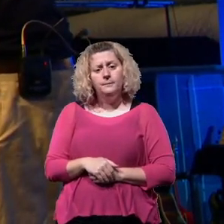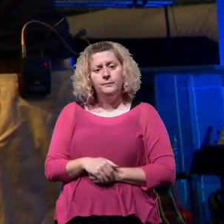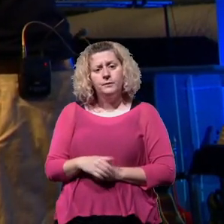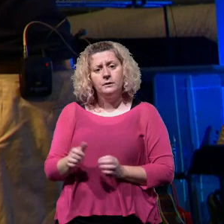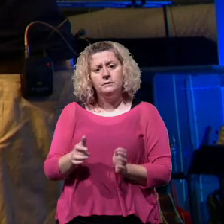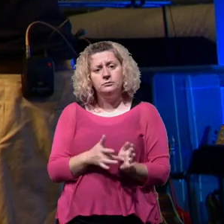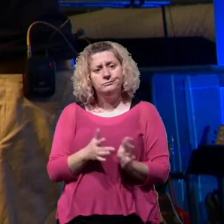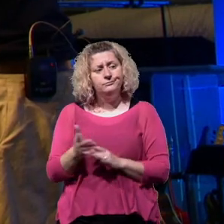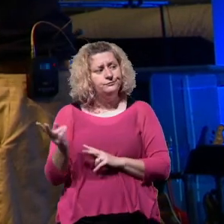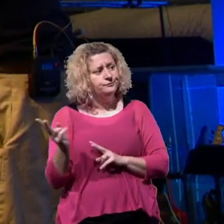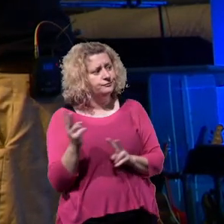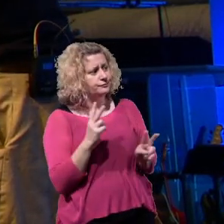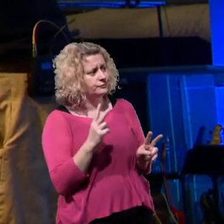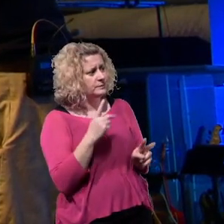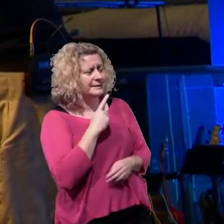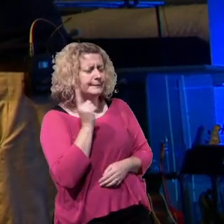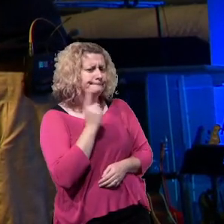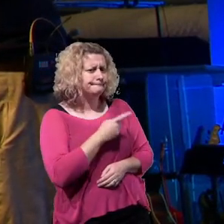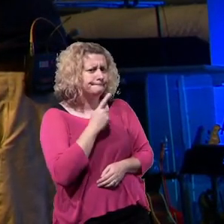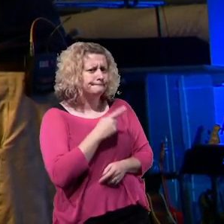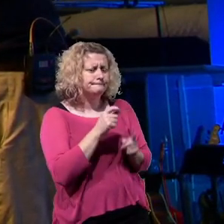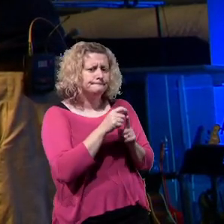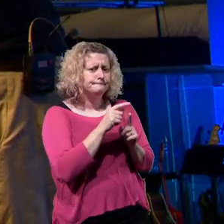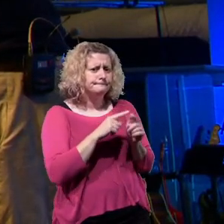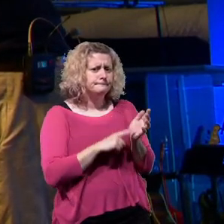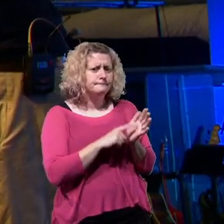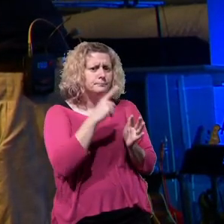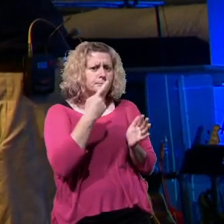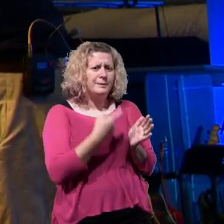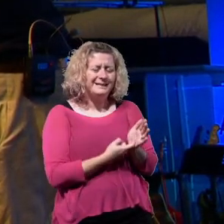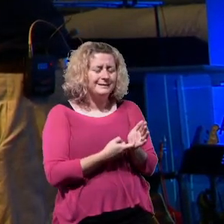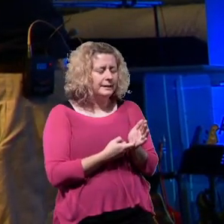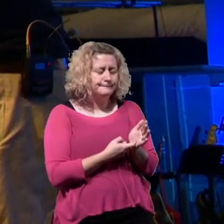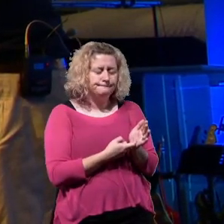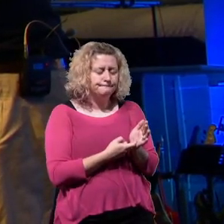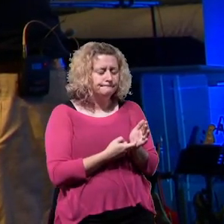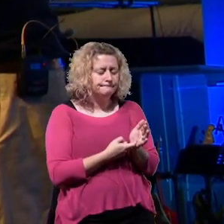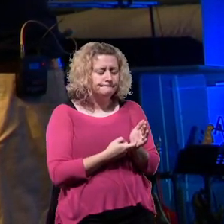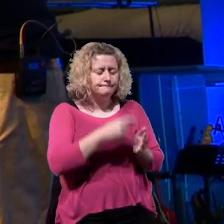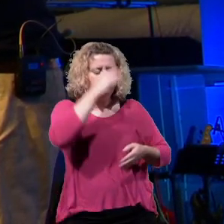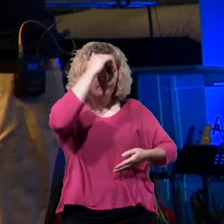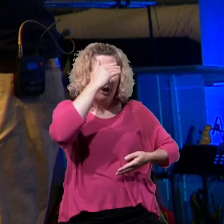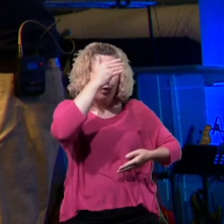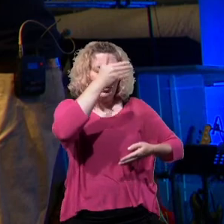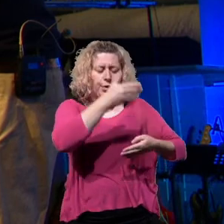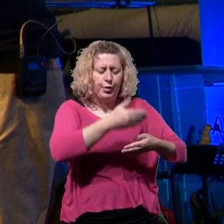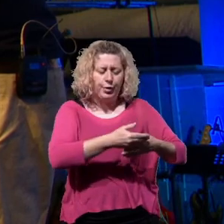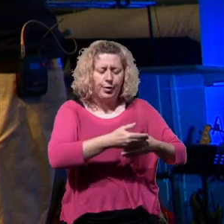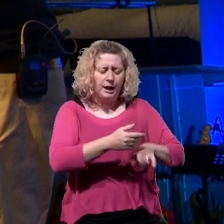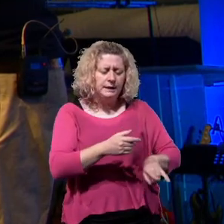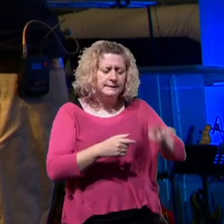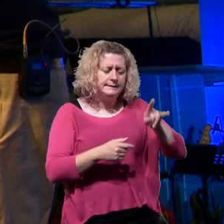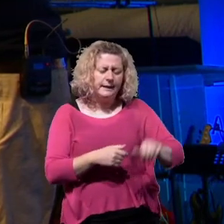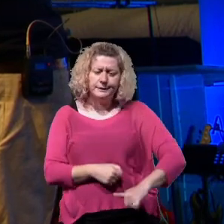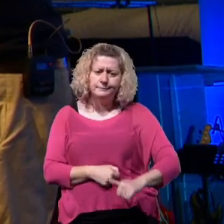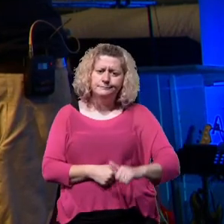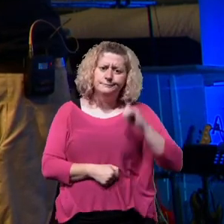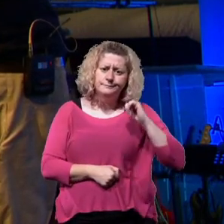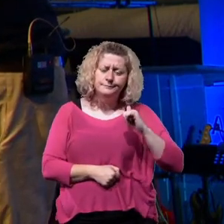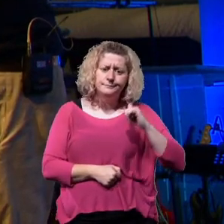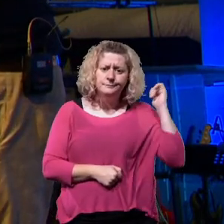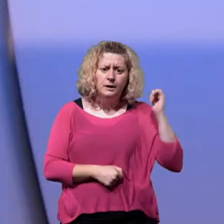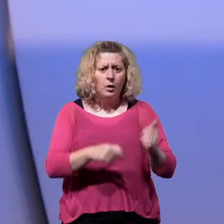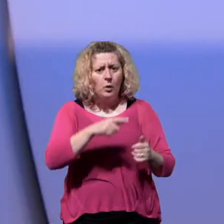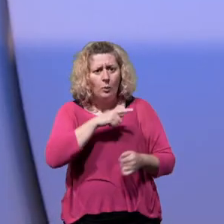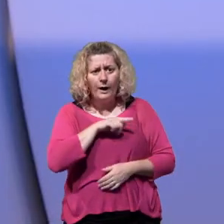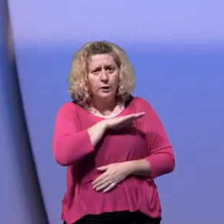at his disciples, he rebuked Peter. Now, this is a rebuke and it is about blindness. Get behind me, Satan, he said. You don't have in mind the